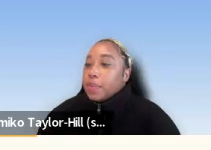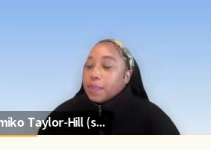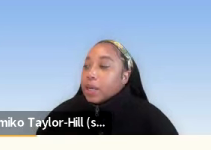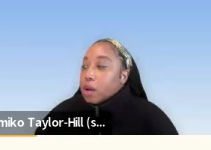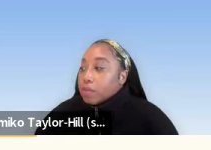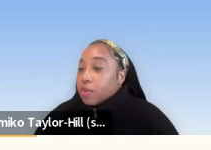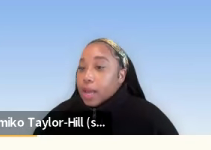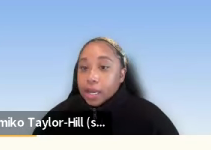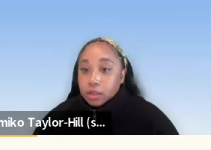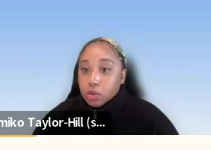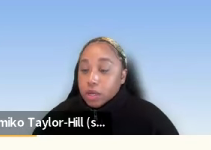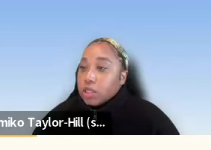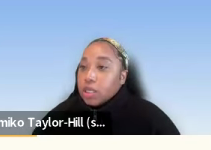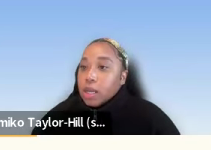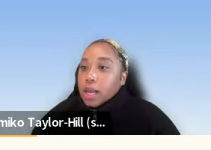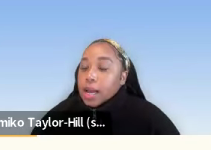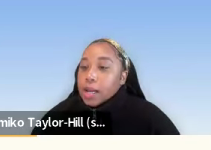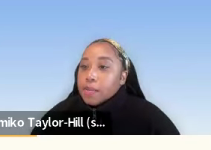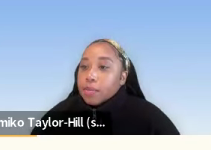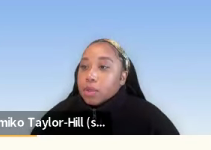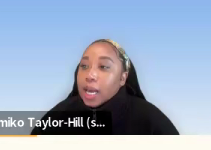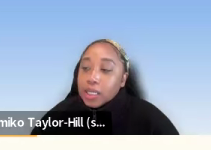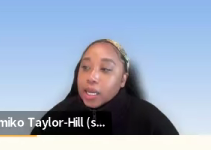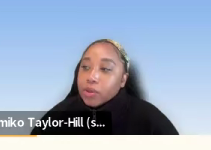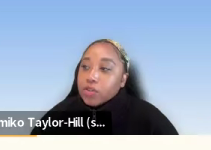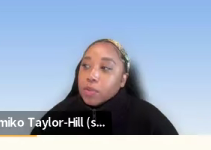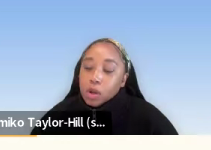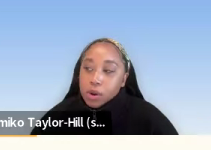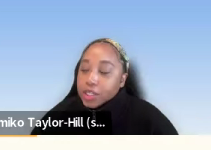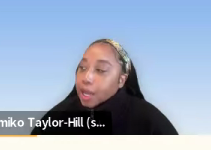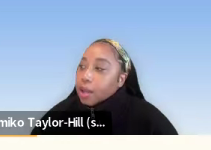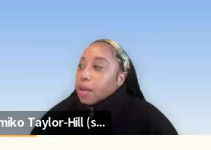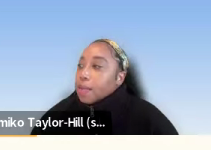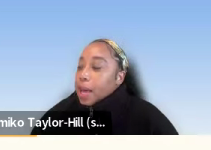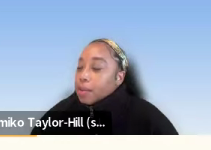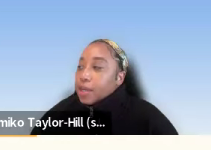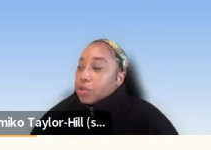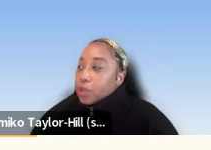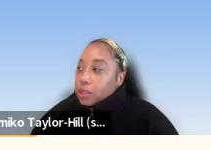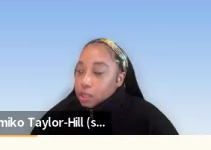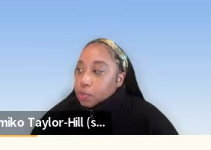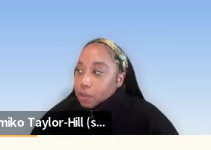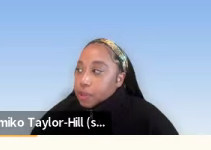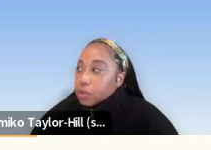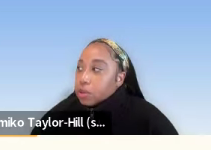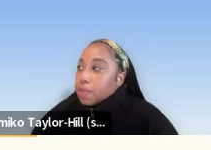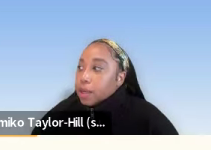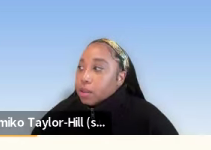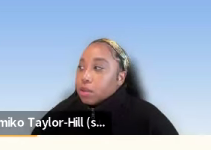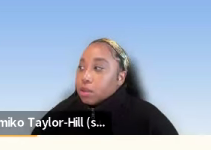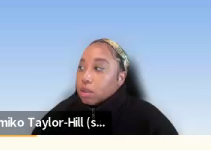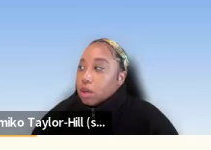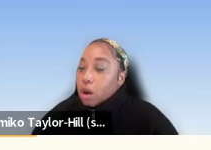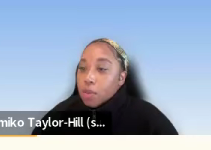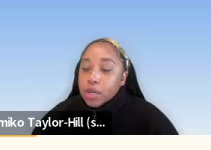just a little bit of background before we ask the question. Citing language from OHA, ballot measure 110's purpose was to